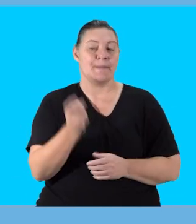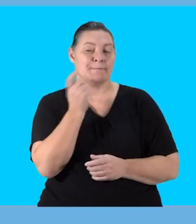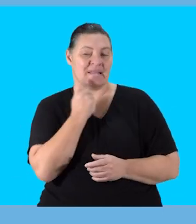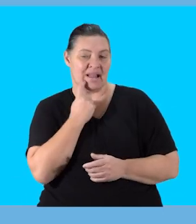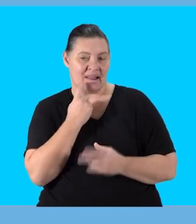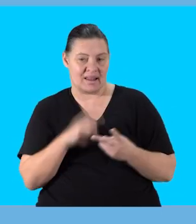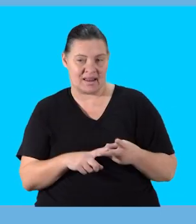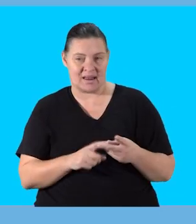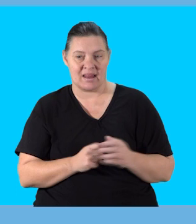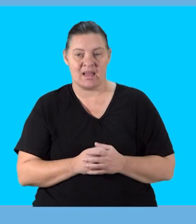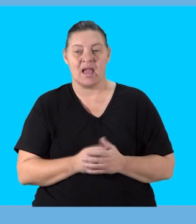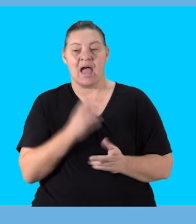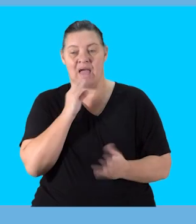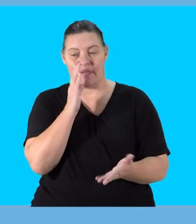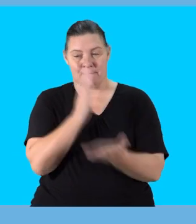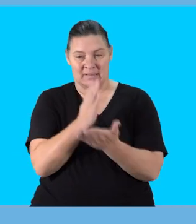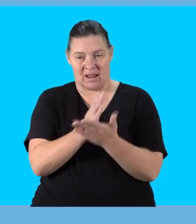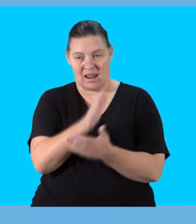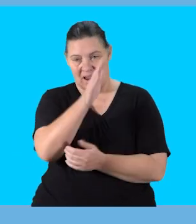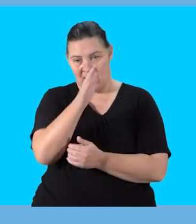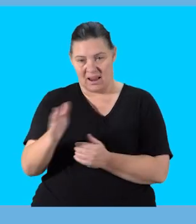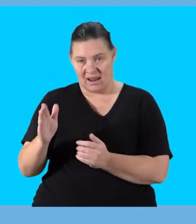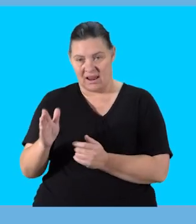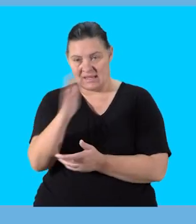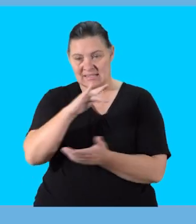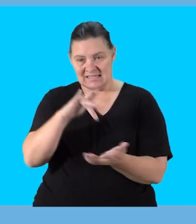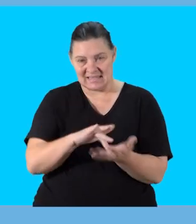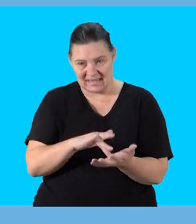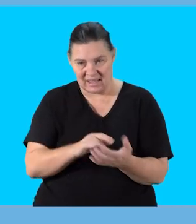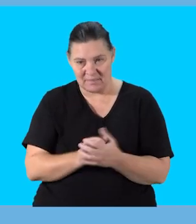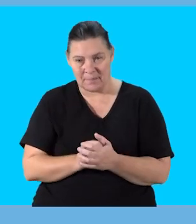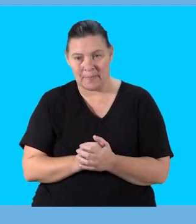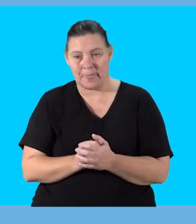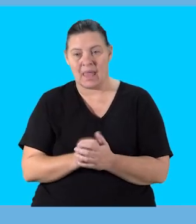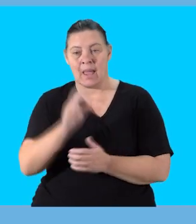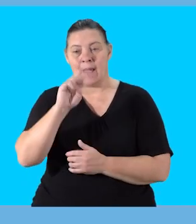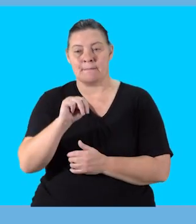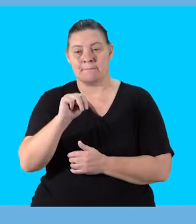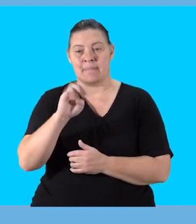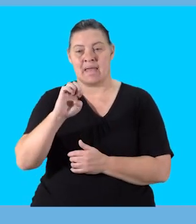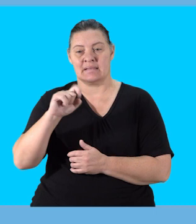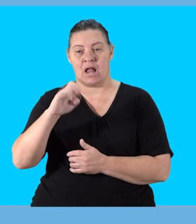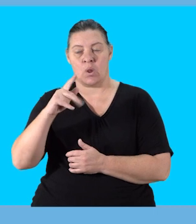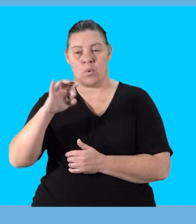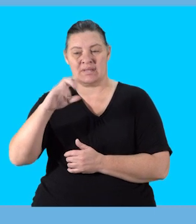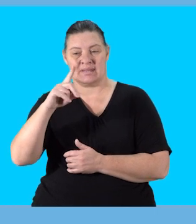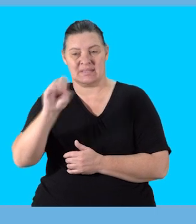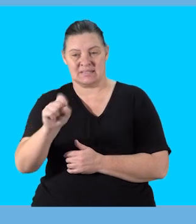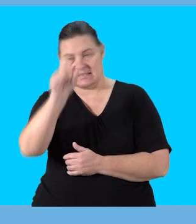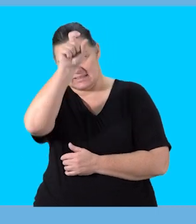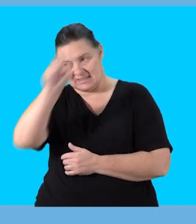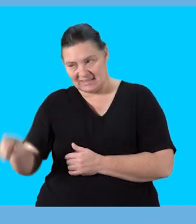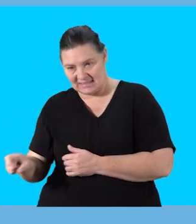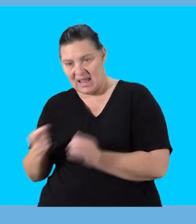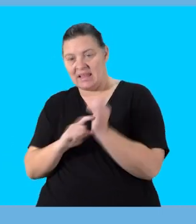the metals. We have the ones in the middle there, somewhere at the center. Those ones are our metalloids or semi-metals. And then the